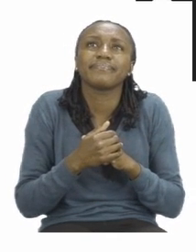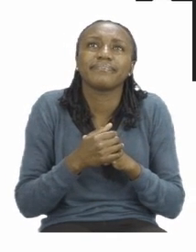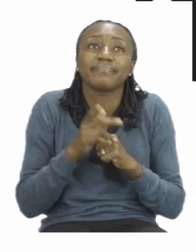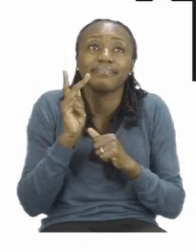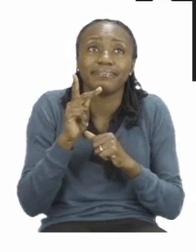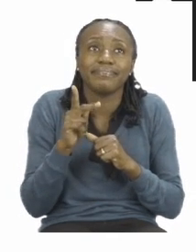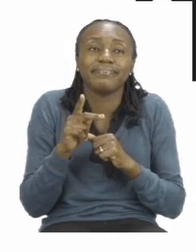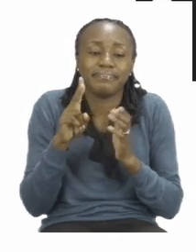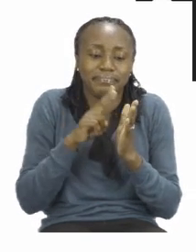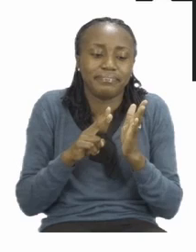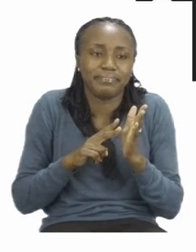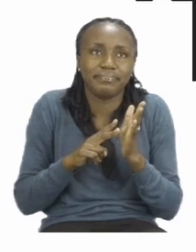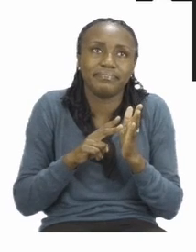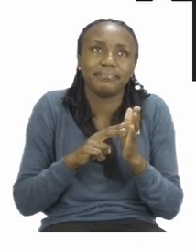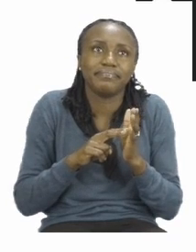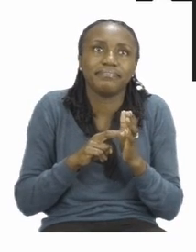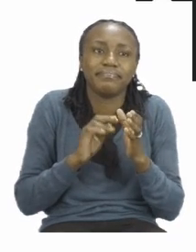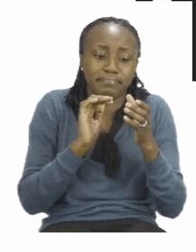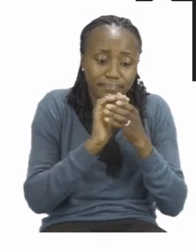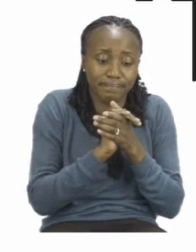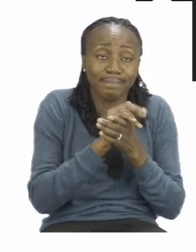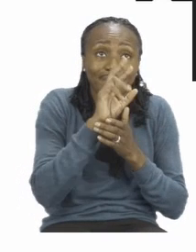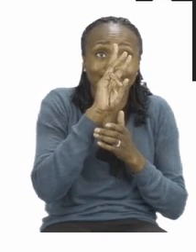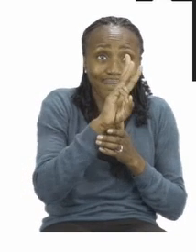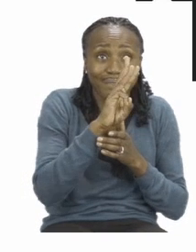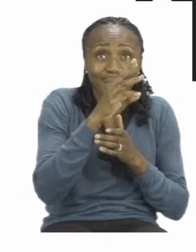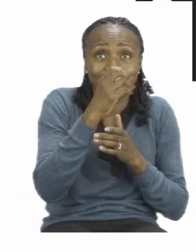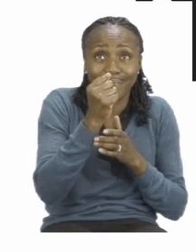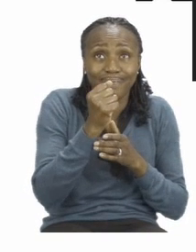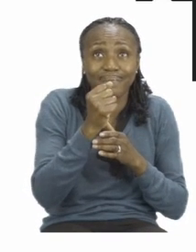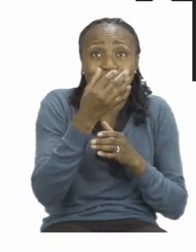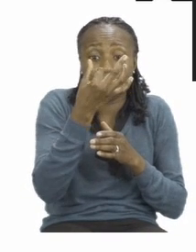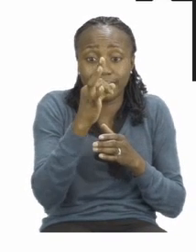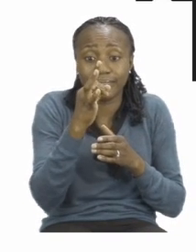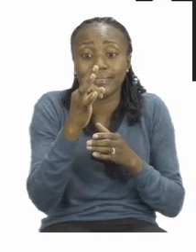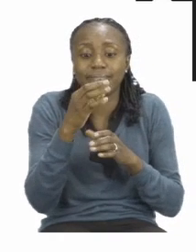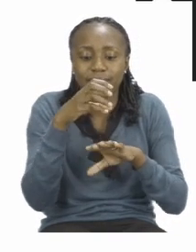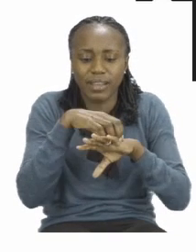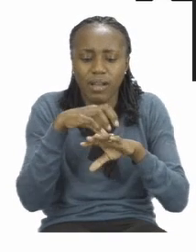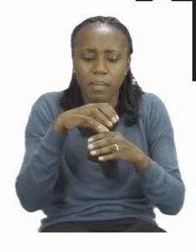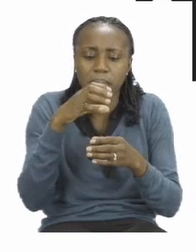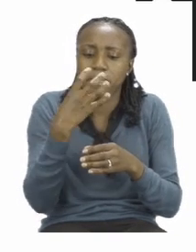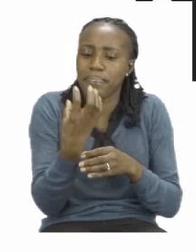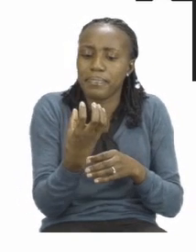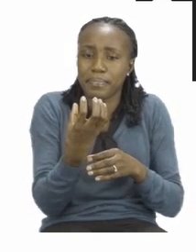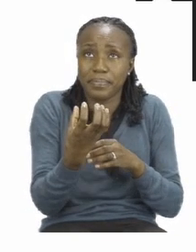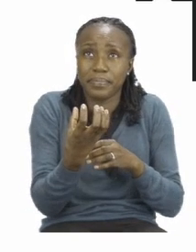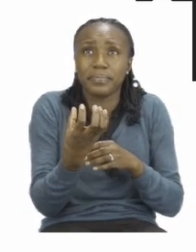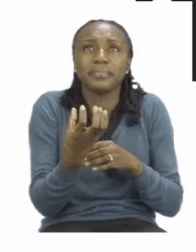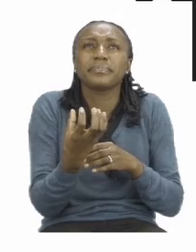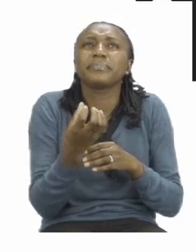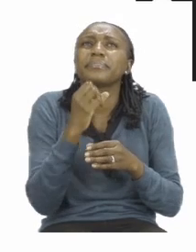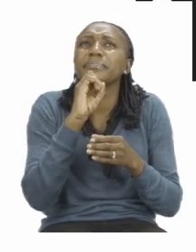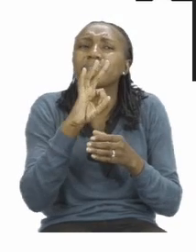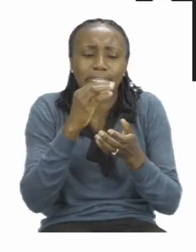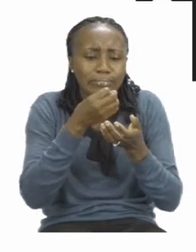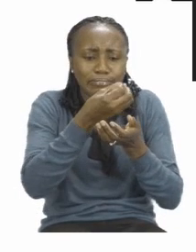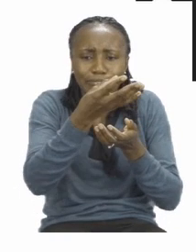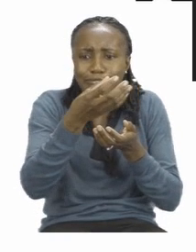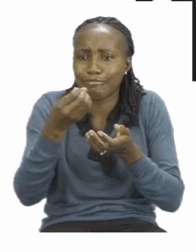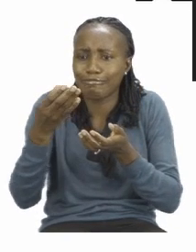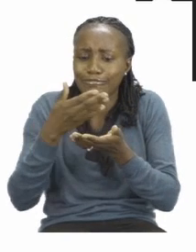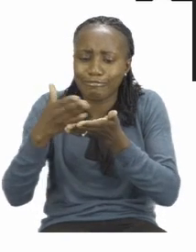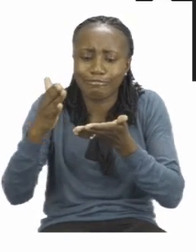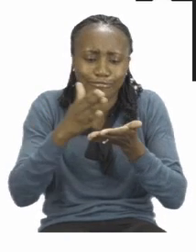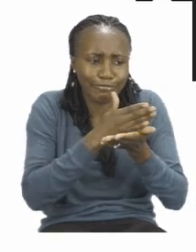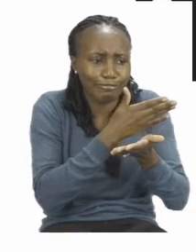again. 3 friends have 9 cupcakes. If they share them